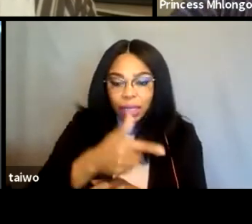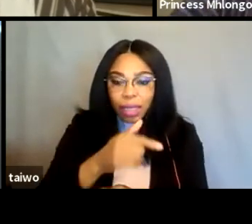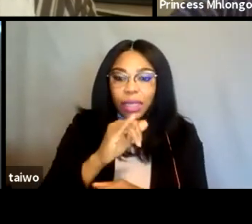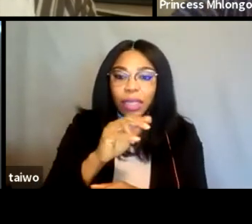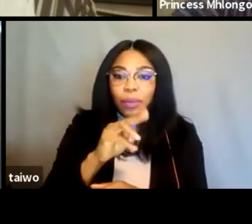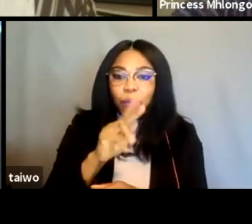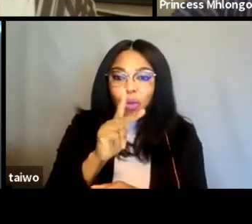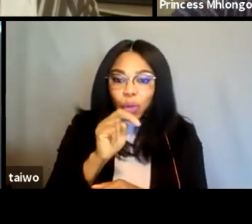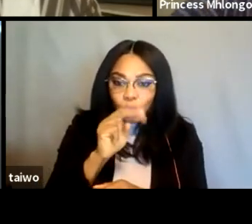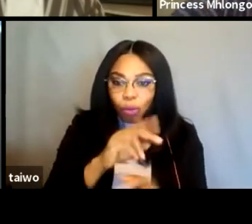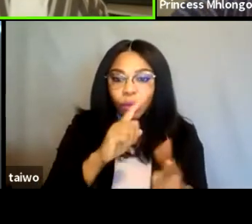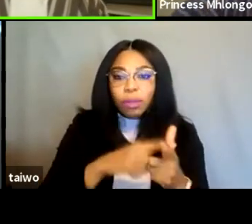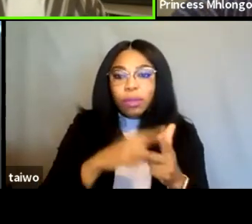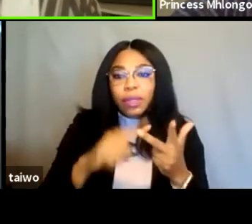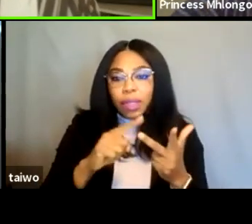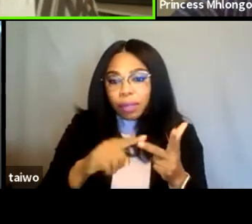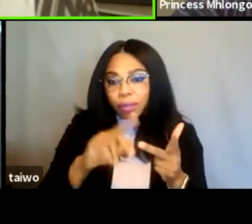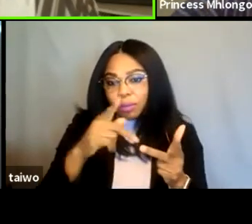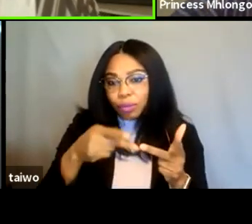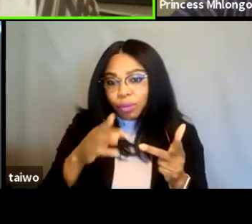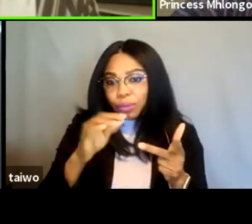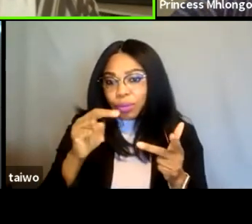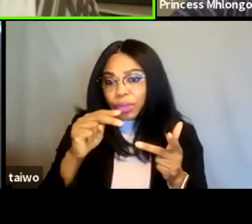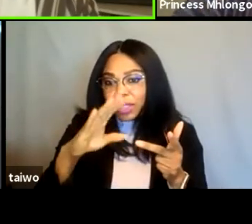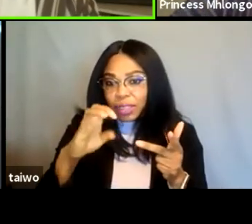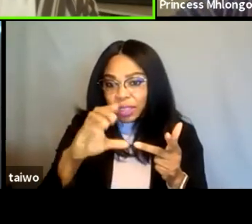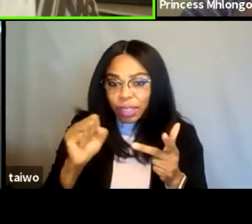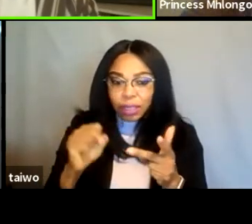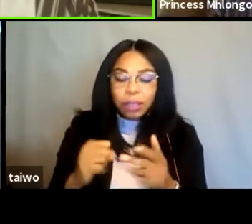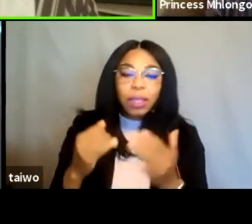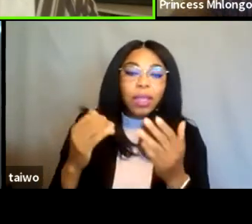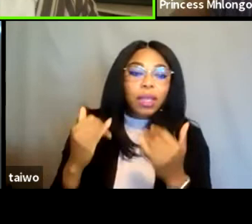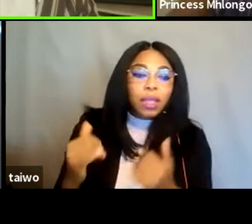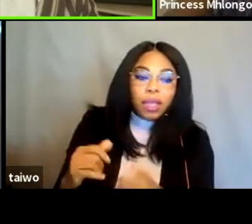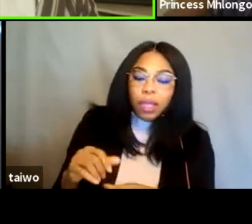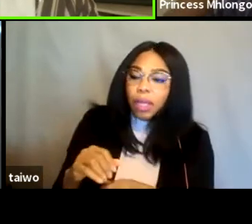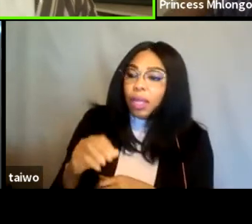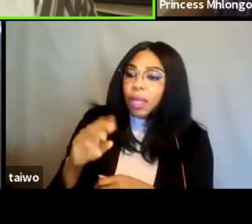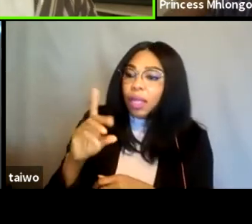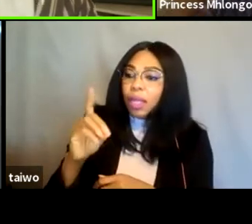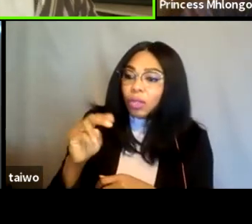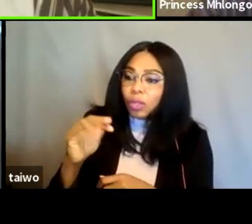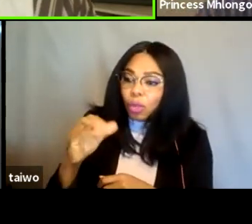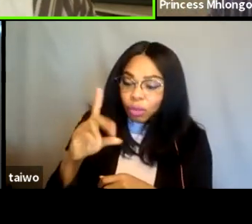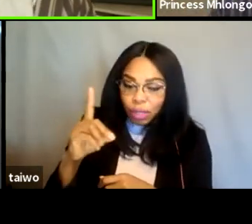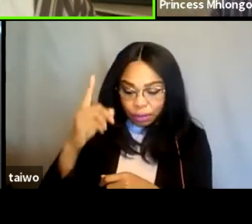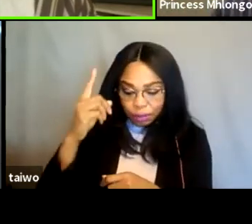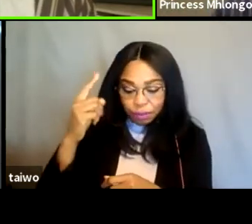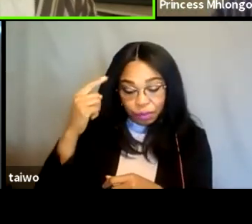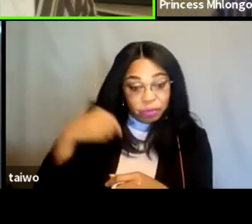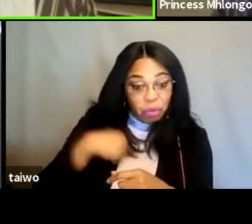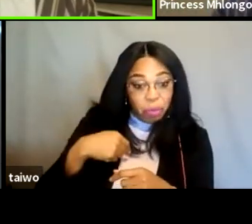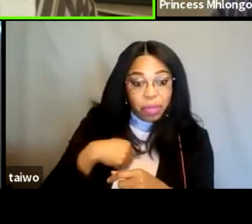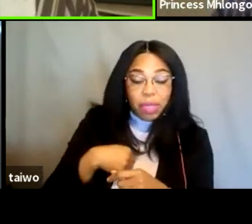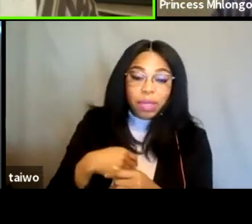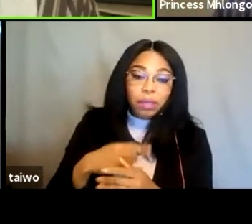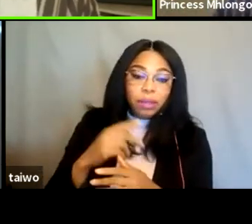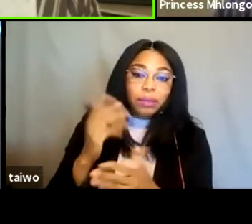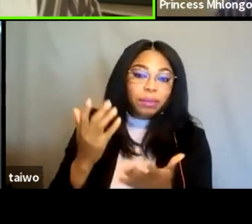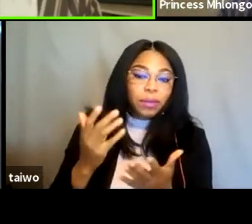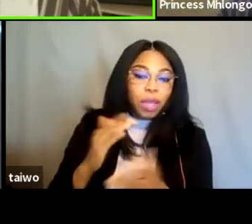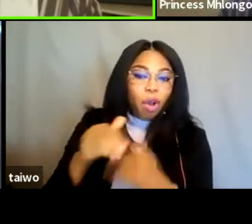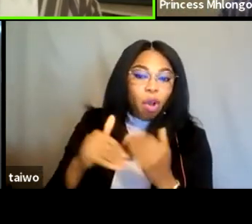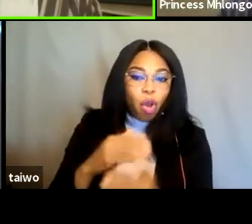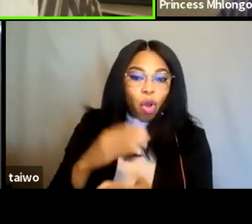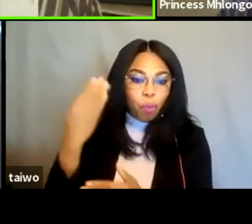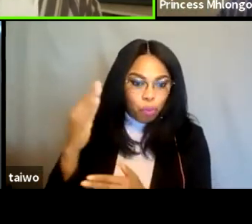Princess. Okay. For me, the plays that I wrote in We Are All Blue, which is a collection of my